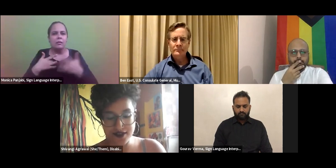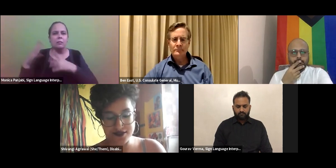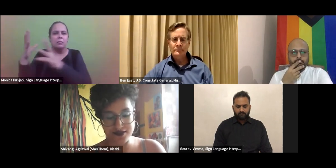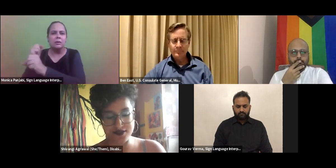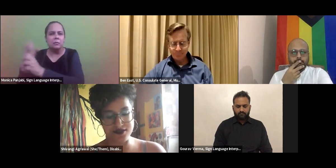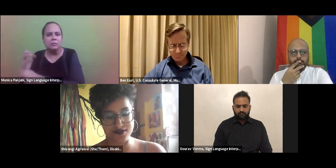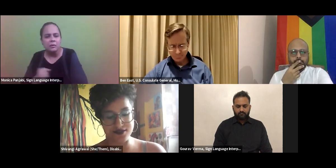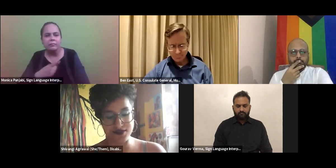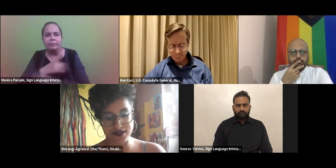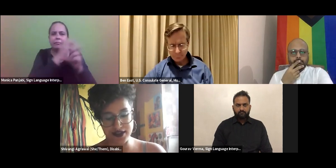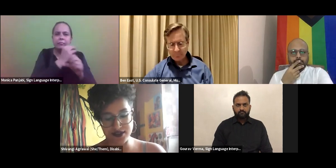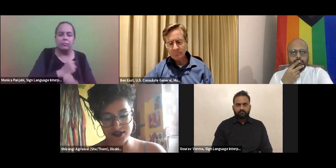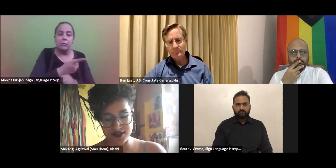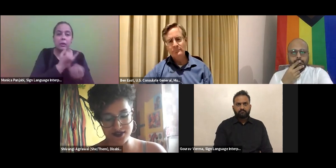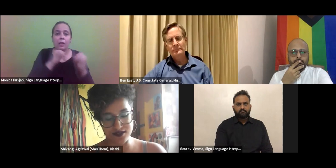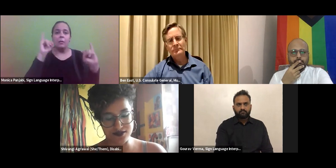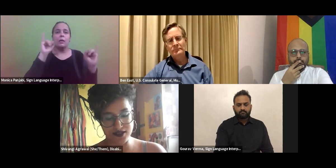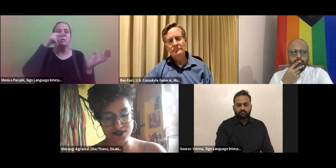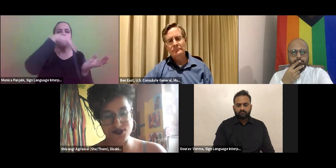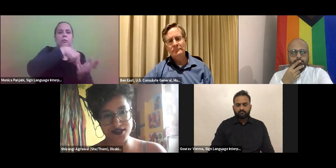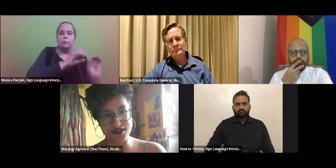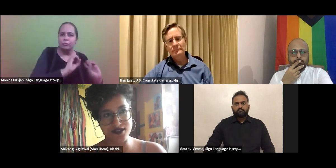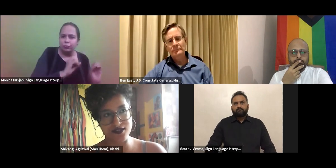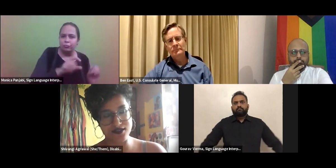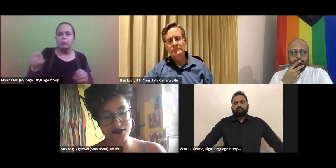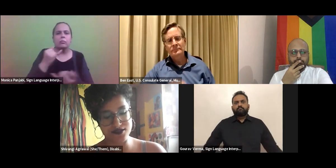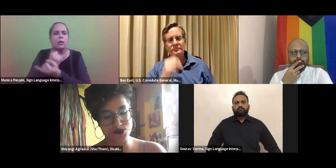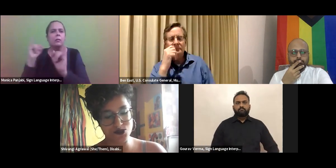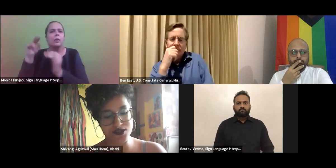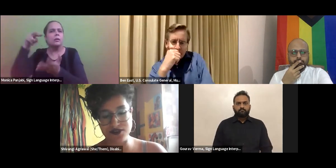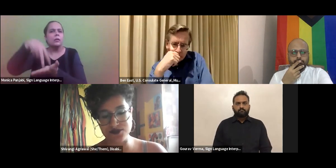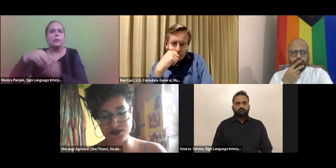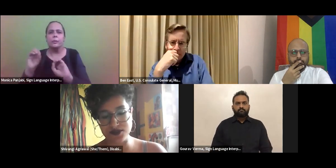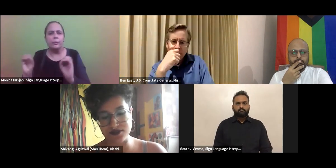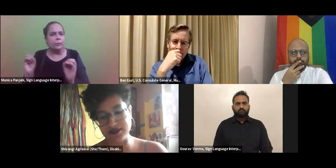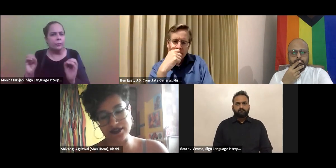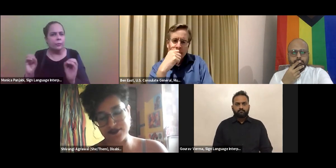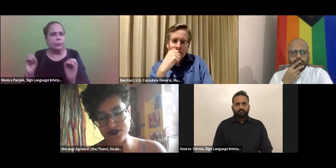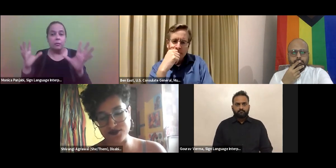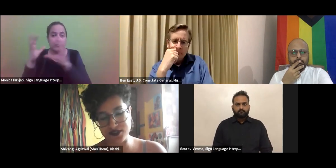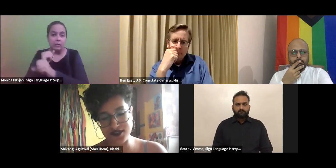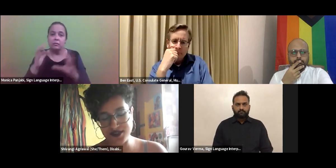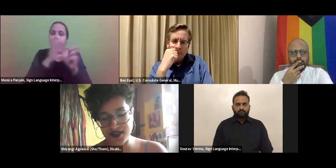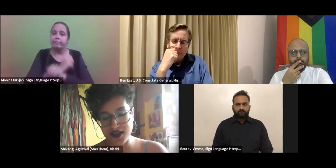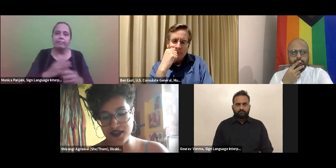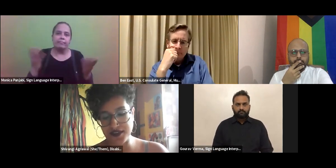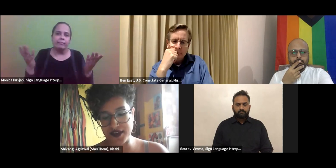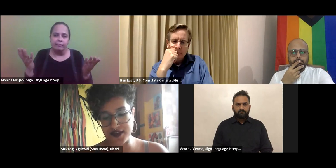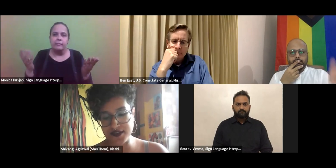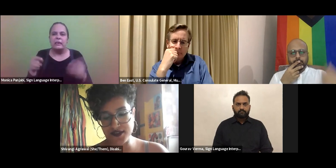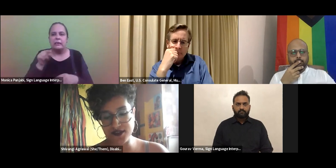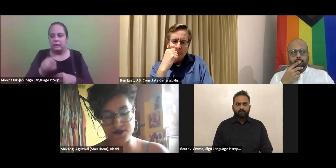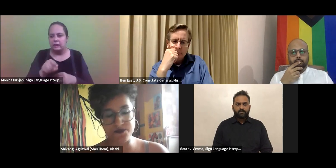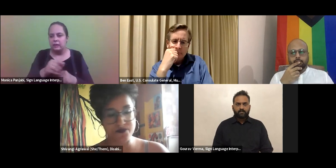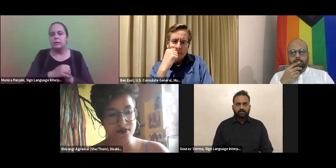independently, and like and so I think those are one of the things. And then